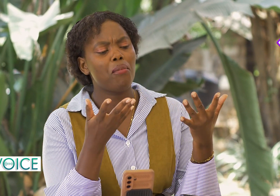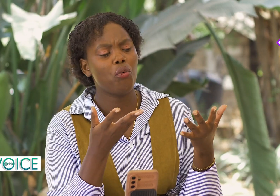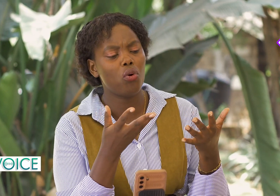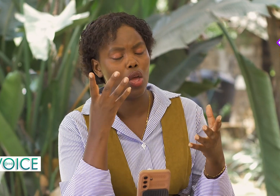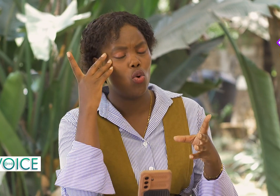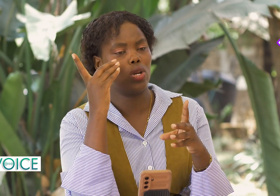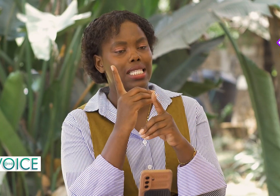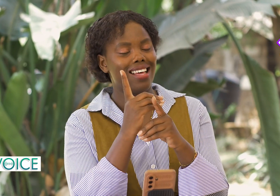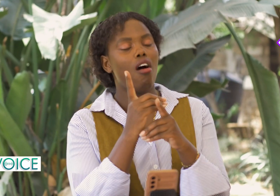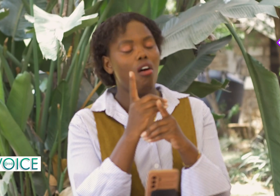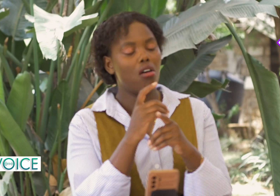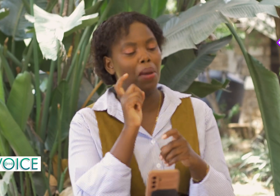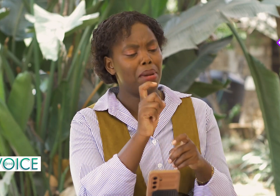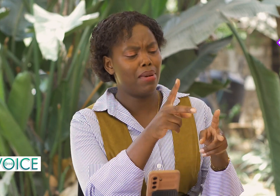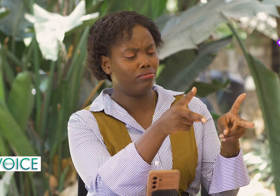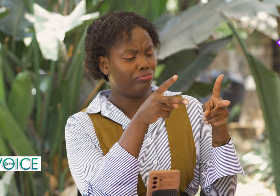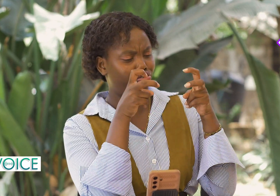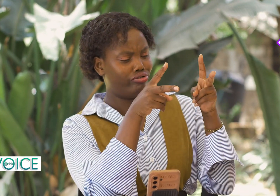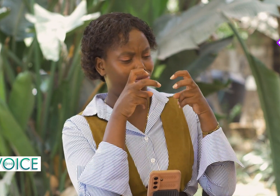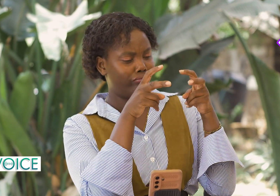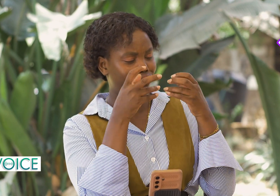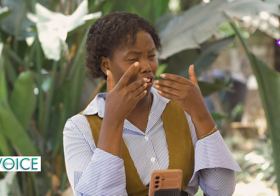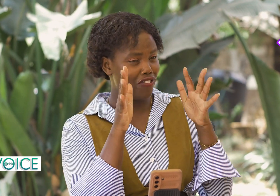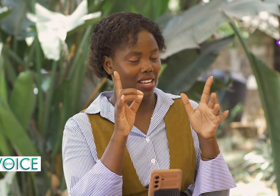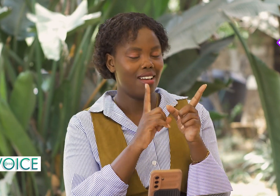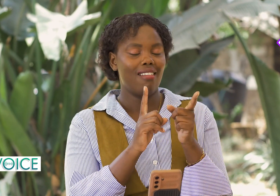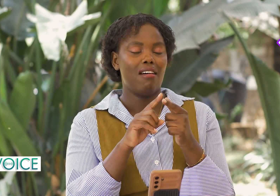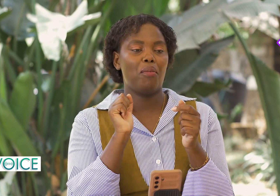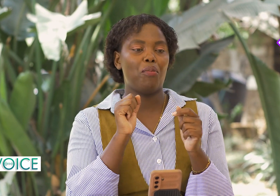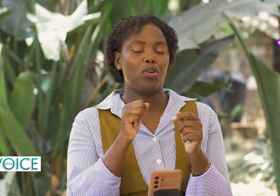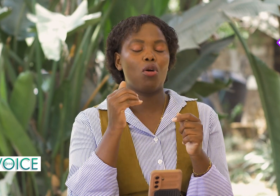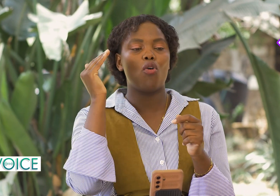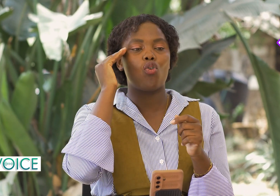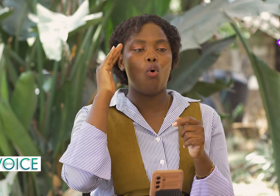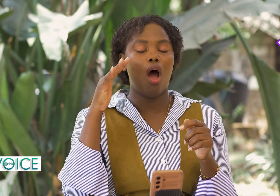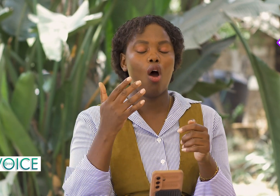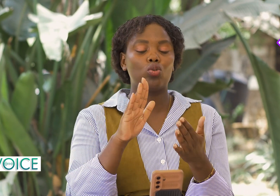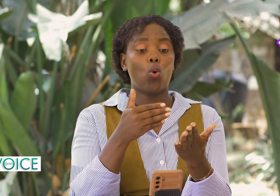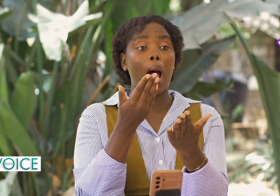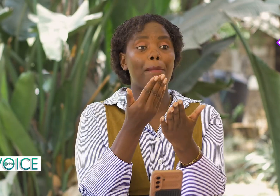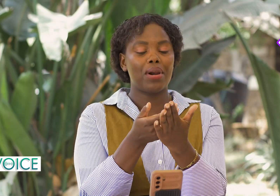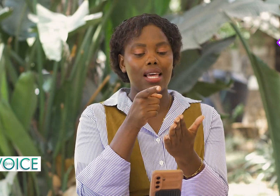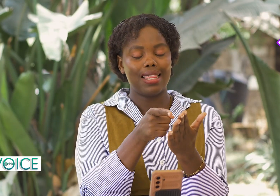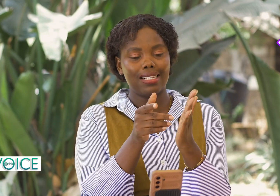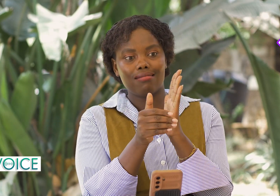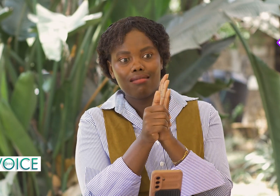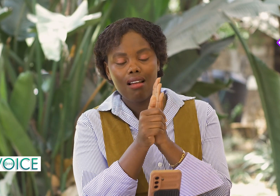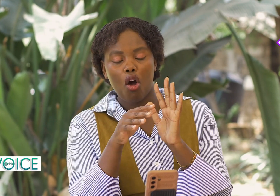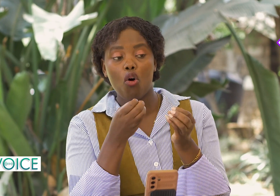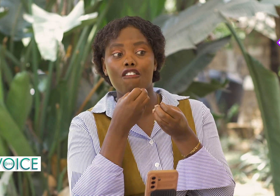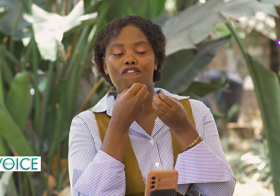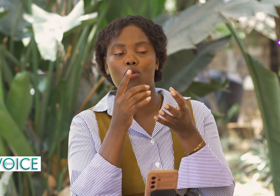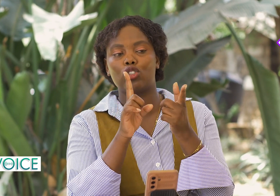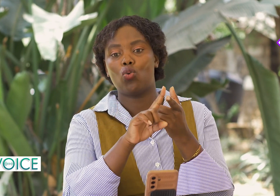It is beautiful that you saw that there's a gap and you decided to go and learn about it and to know how to apply